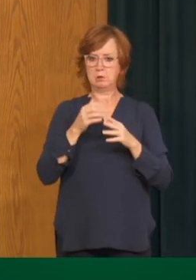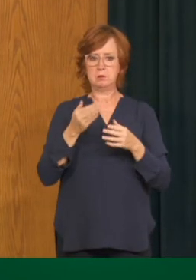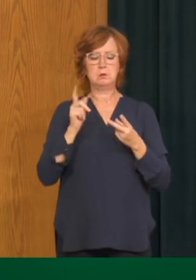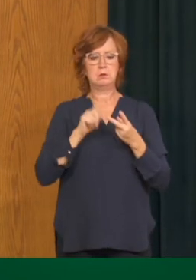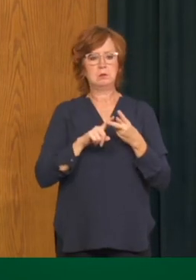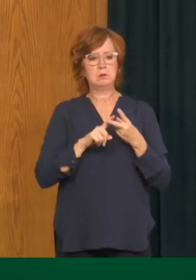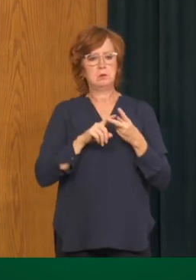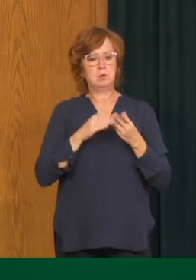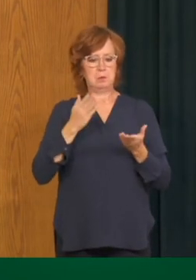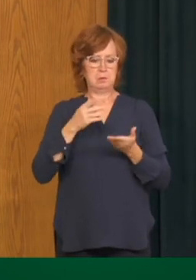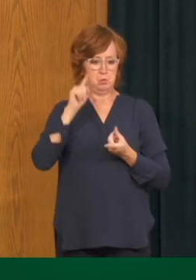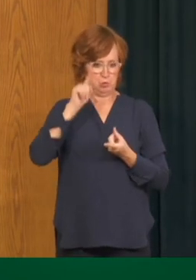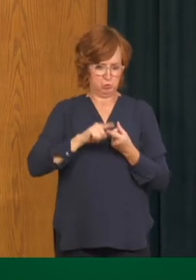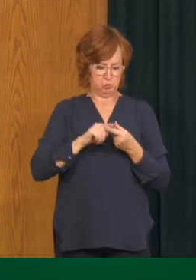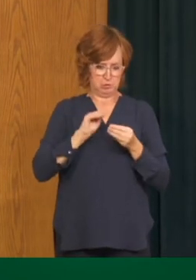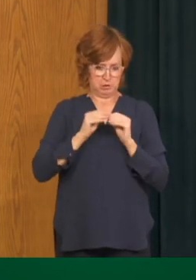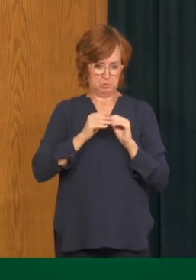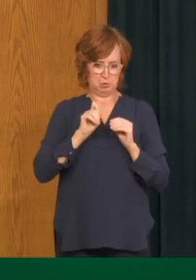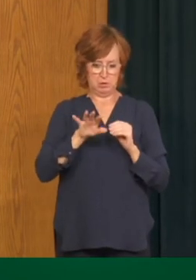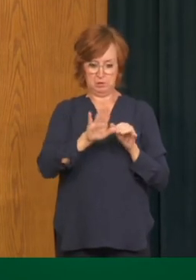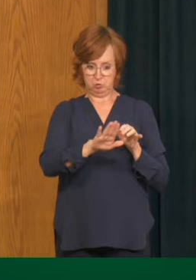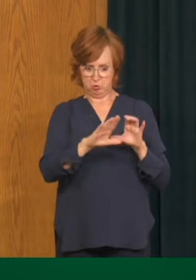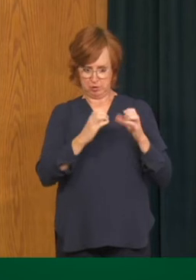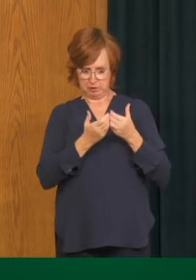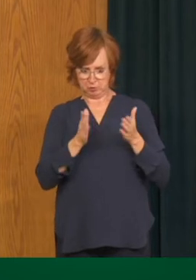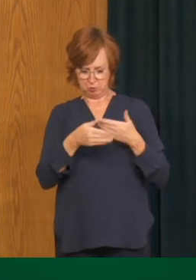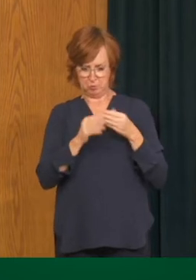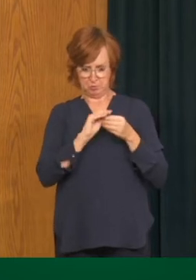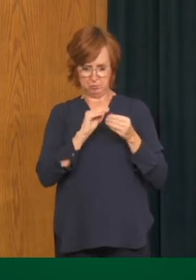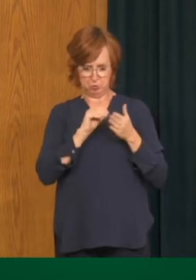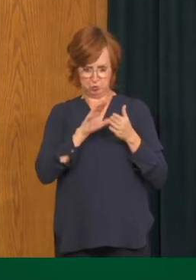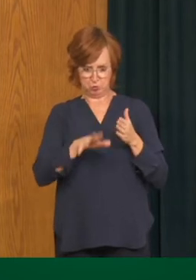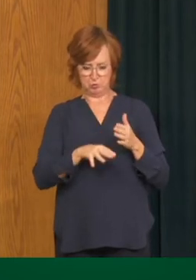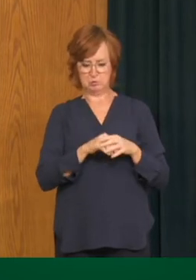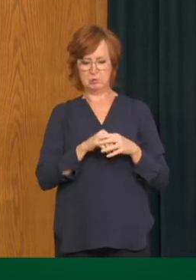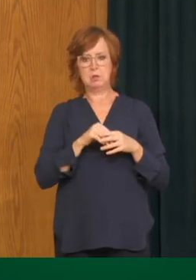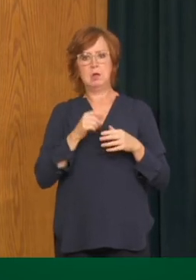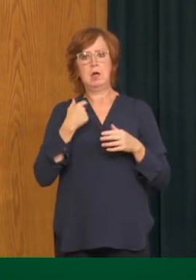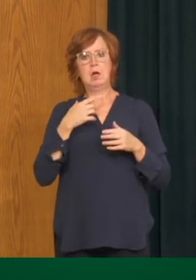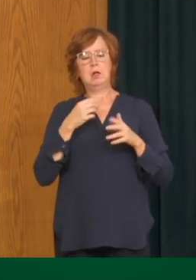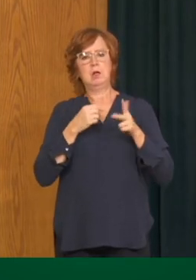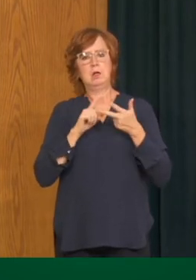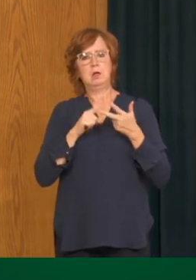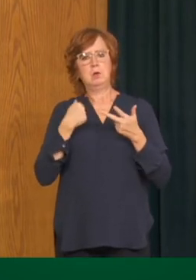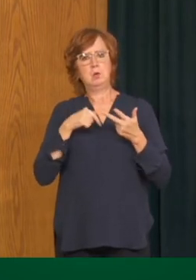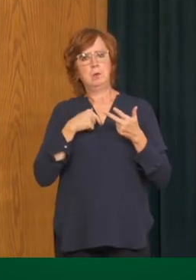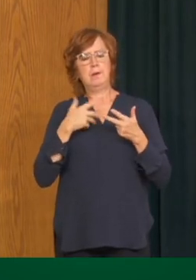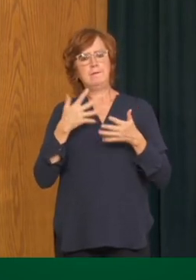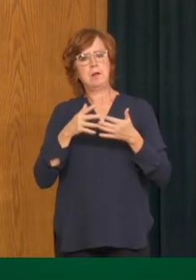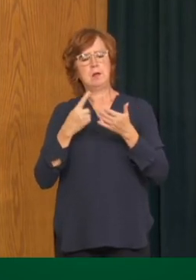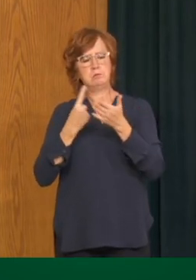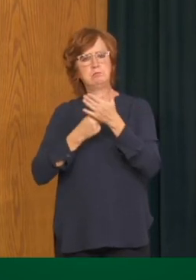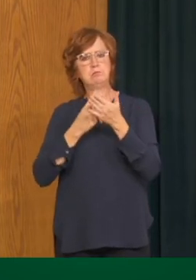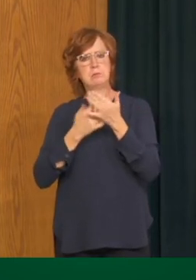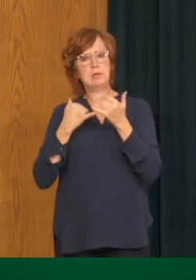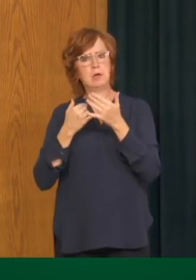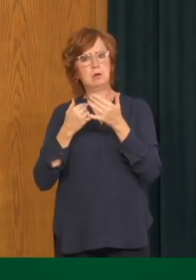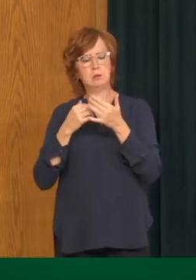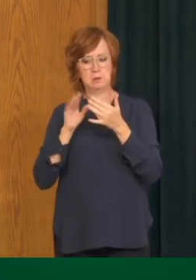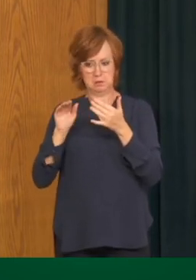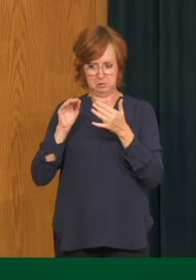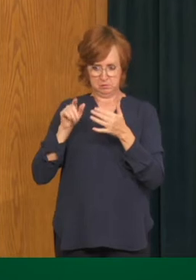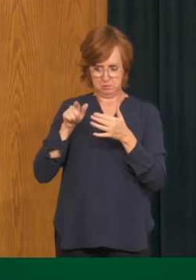having these active discussions with respect to some facilities may have to look at a level